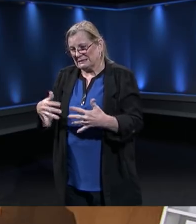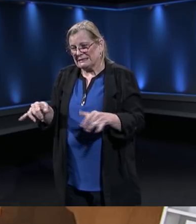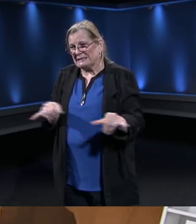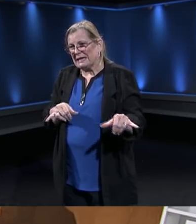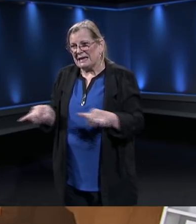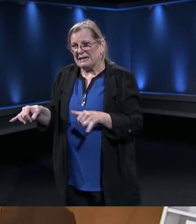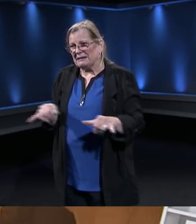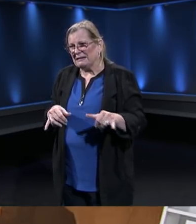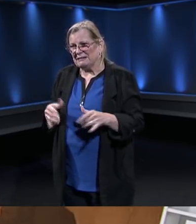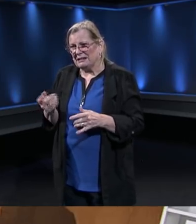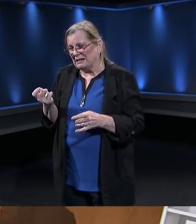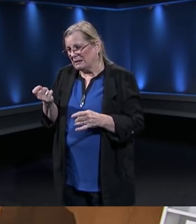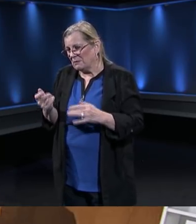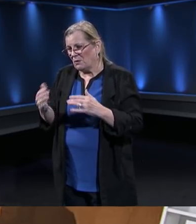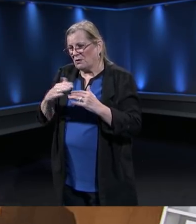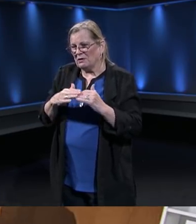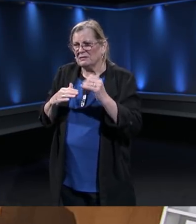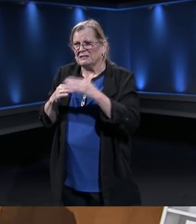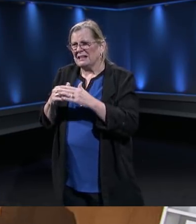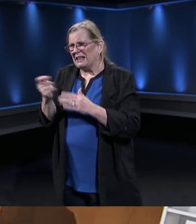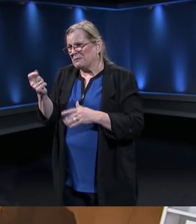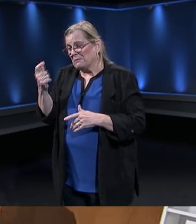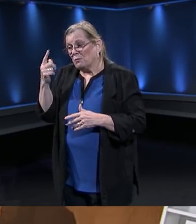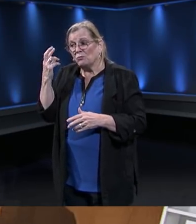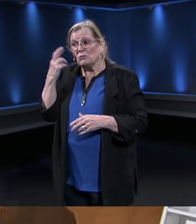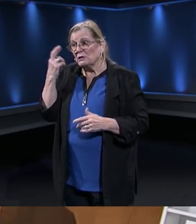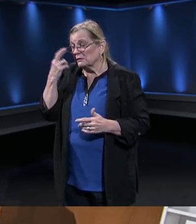degree because